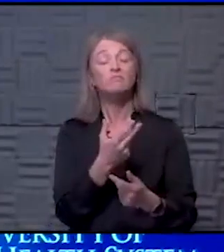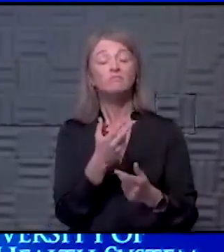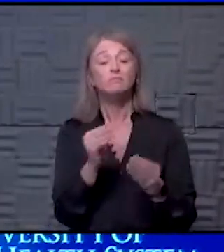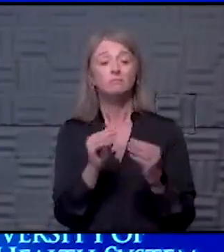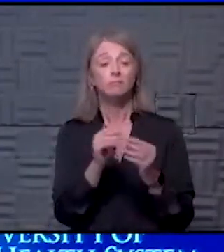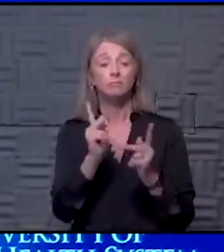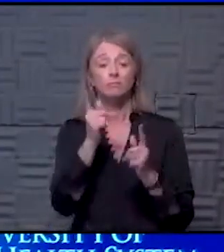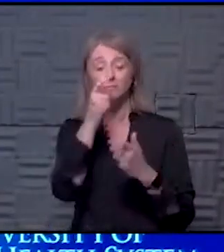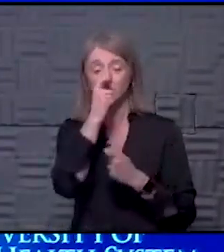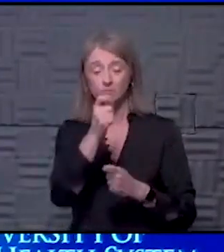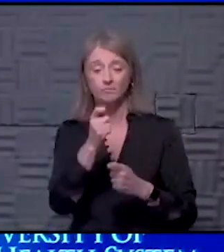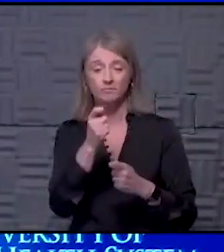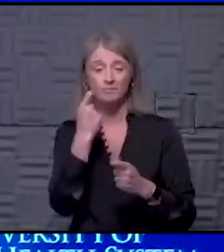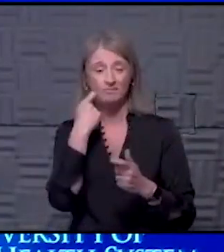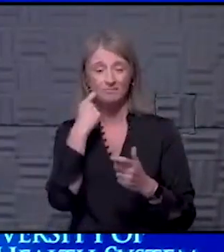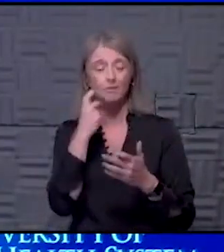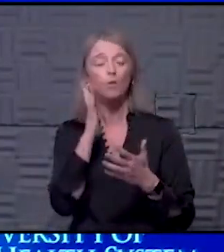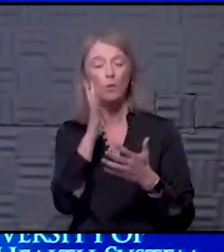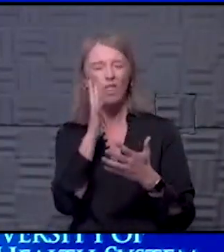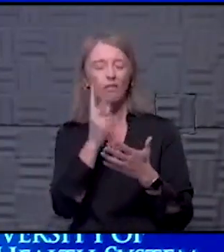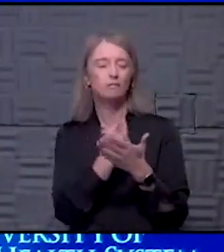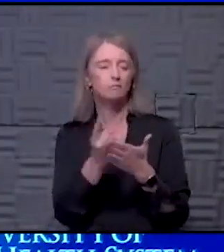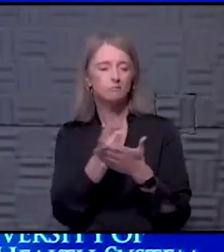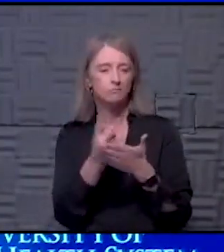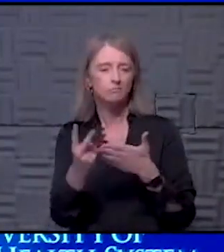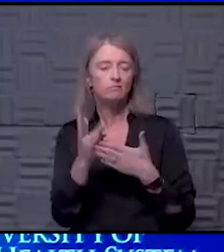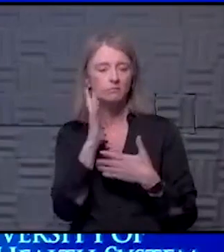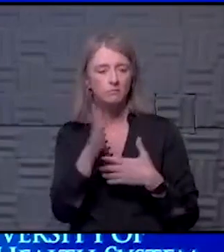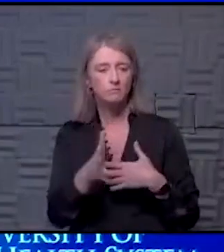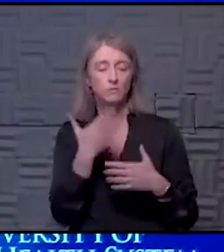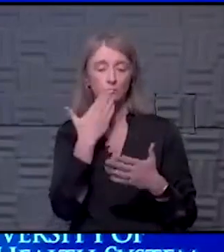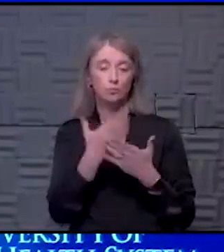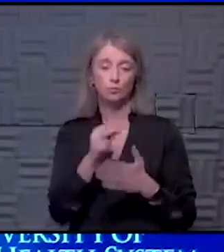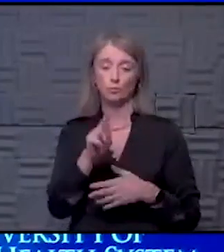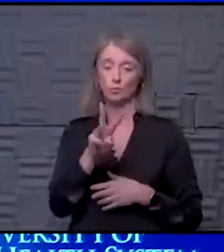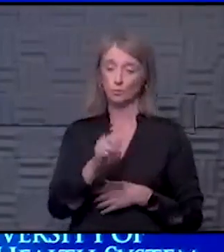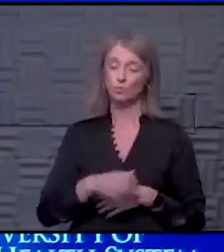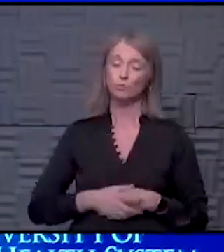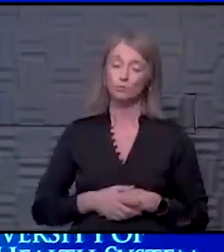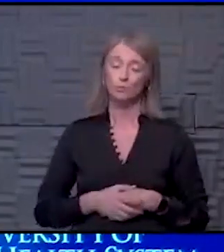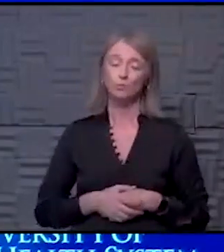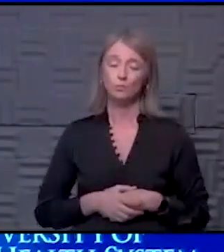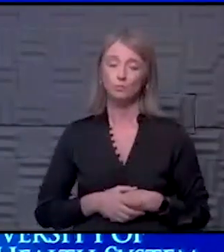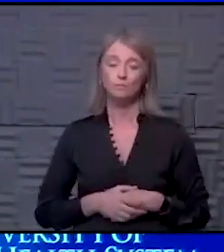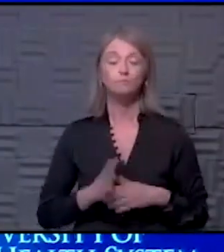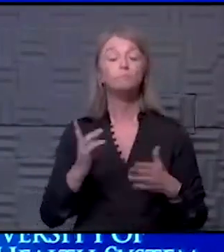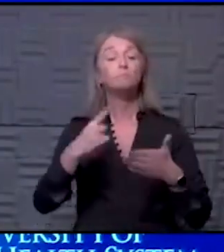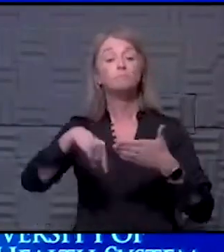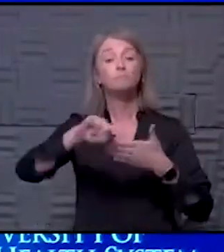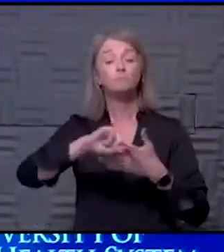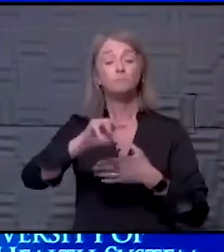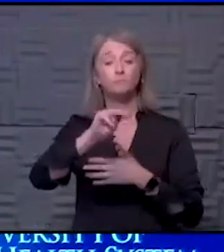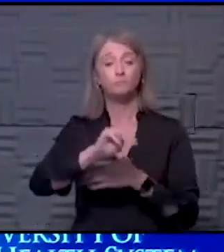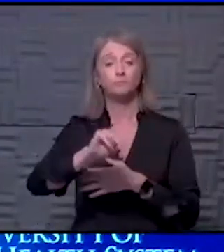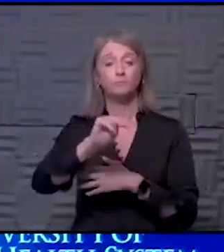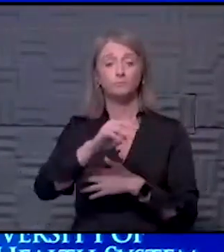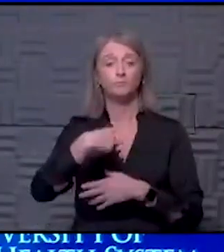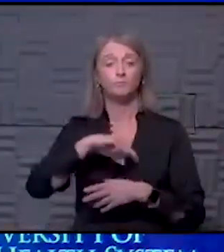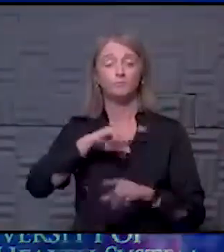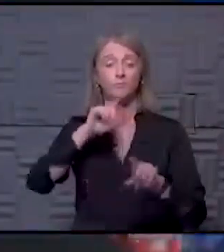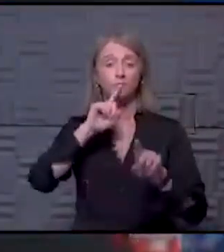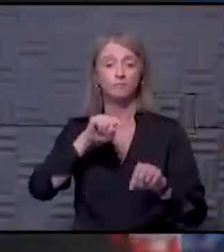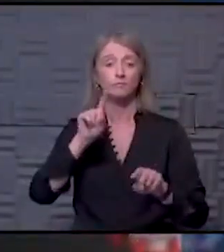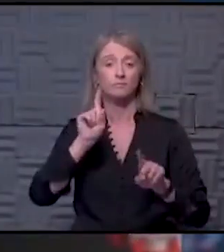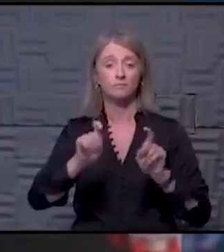really interested in the next couple of weeks. So good news there. Next week, on Monday, we'll answer